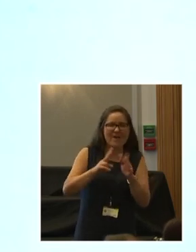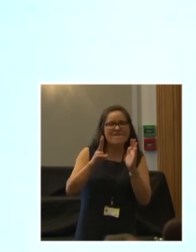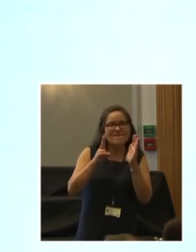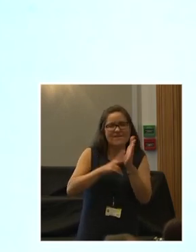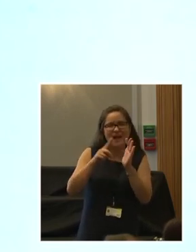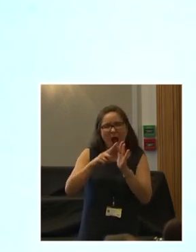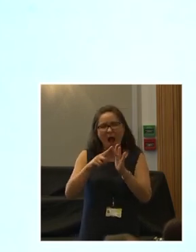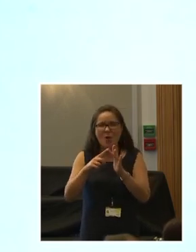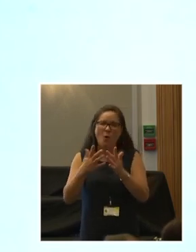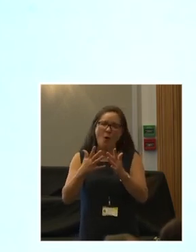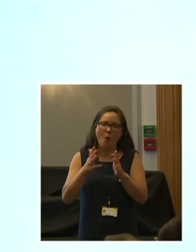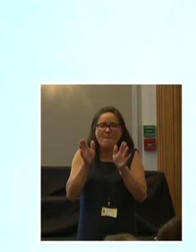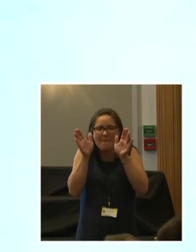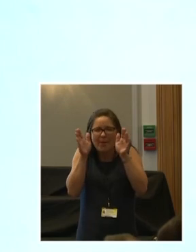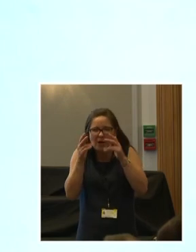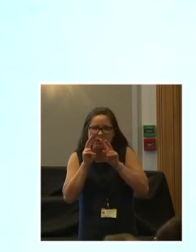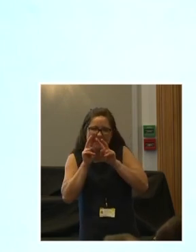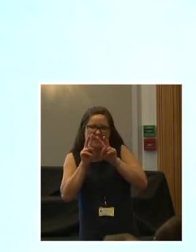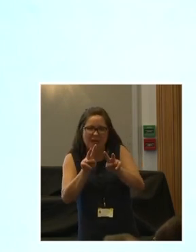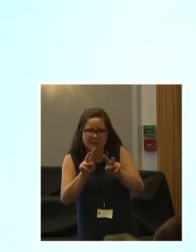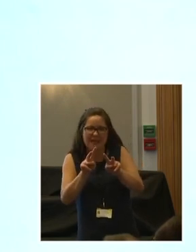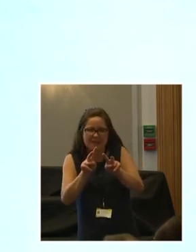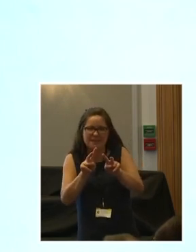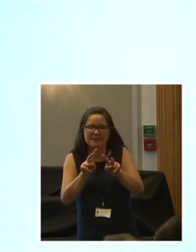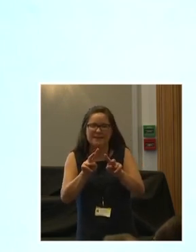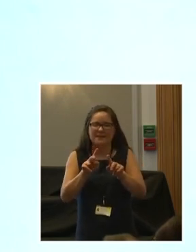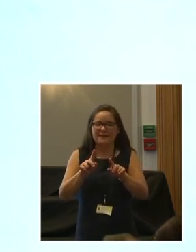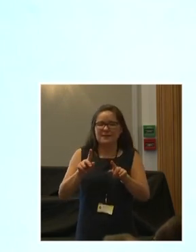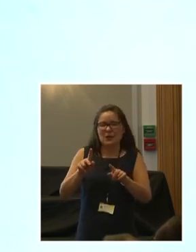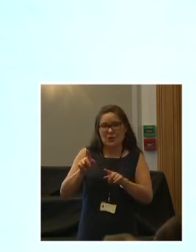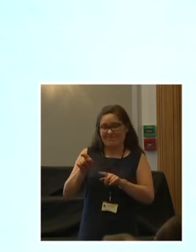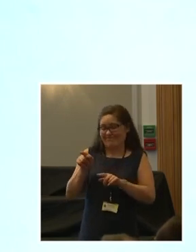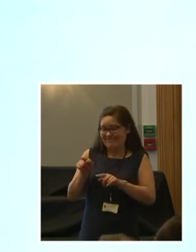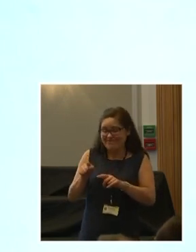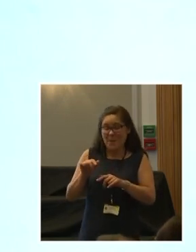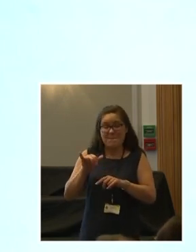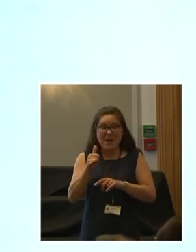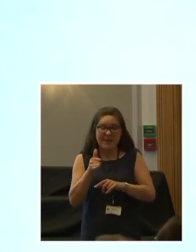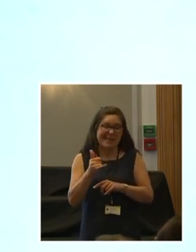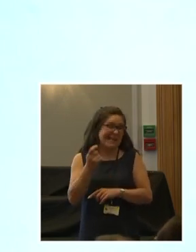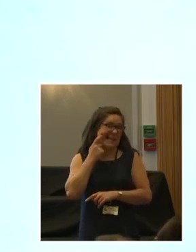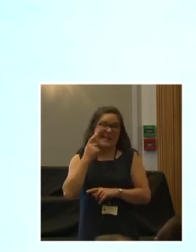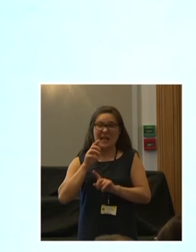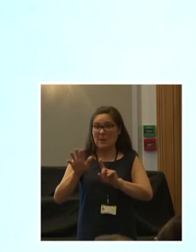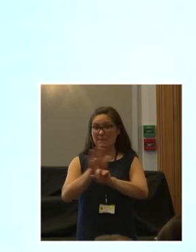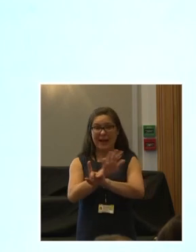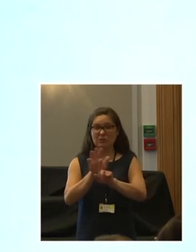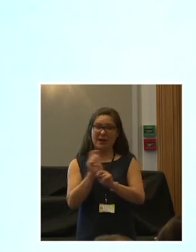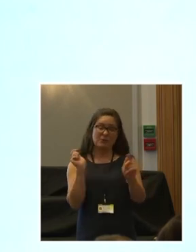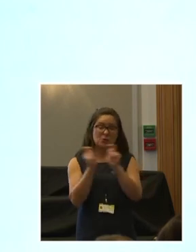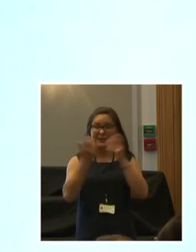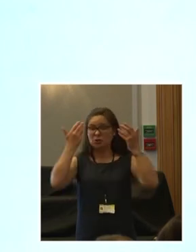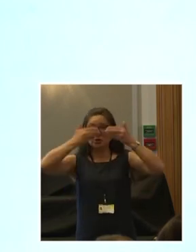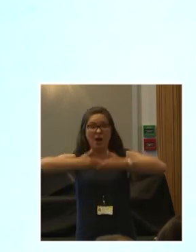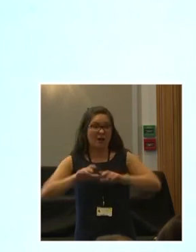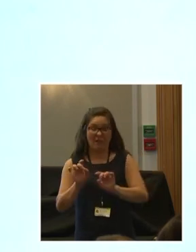partially sighted, like me, for instance. Sure. And sometimes it's just like you said, changing the back to make it dark, and mm-hmm, that's it. Mm-hmm. And